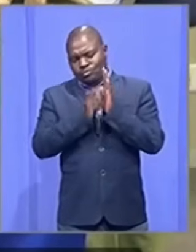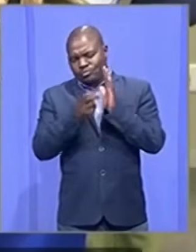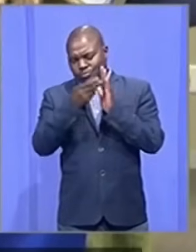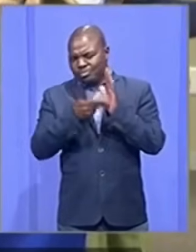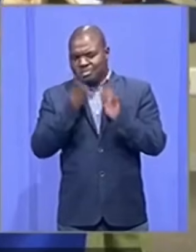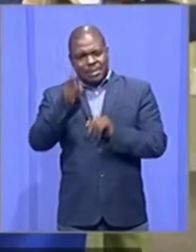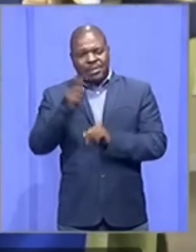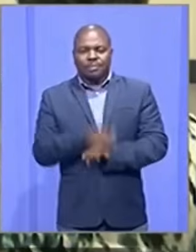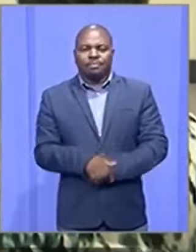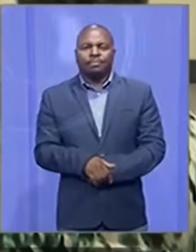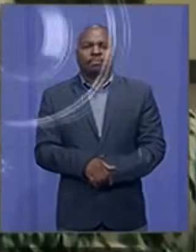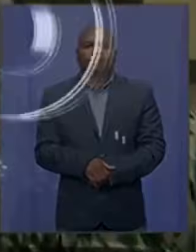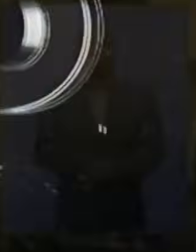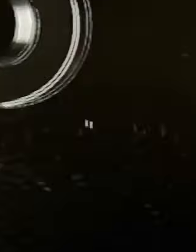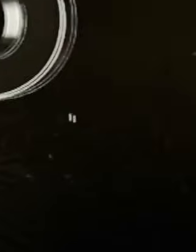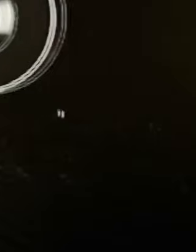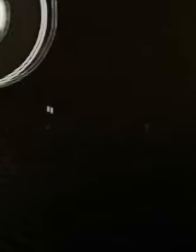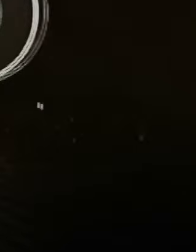nepaetseng.